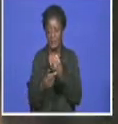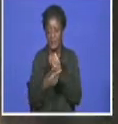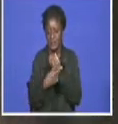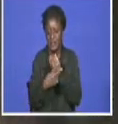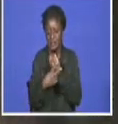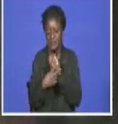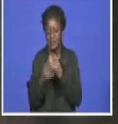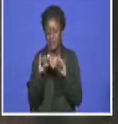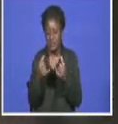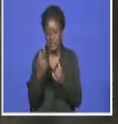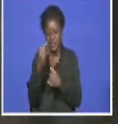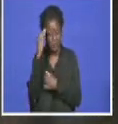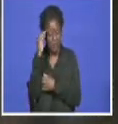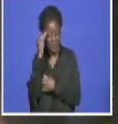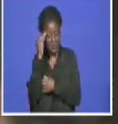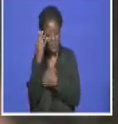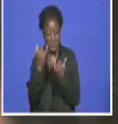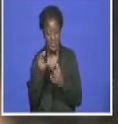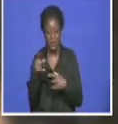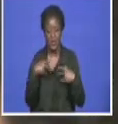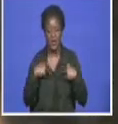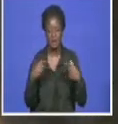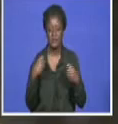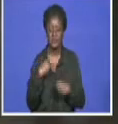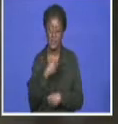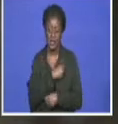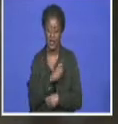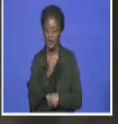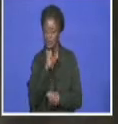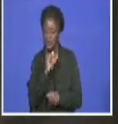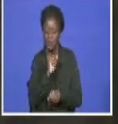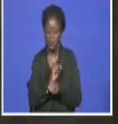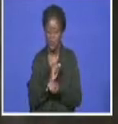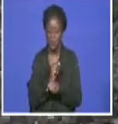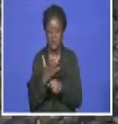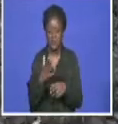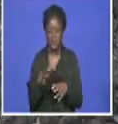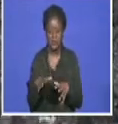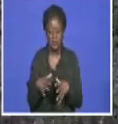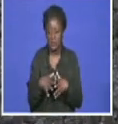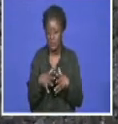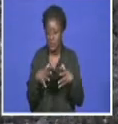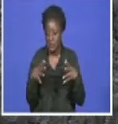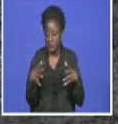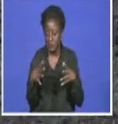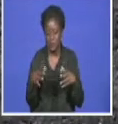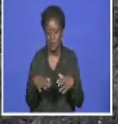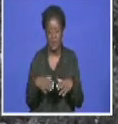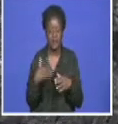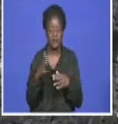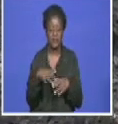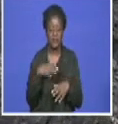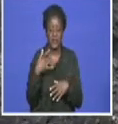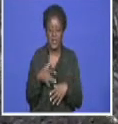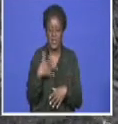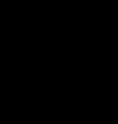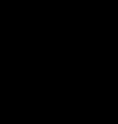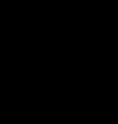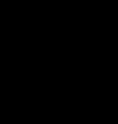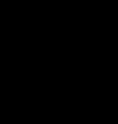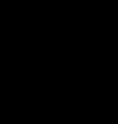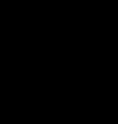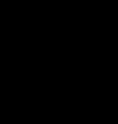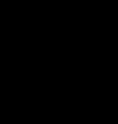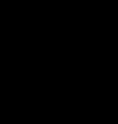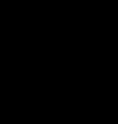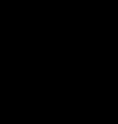then now you have staff unemployed. So it is an overwhelming feeling right now at this time. For the ZNS Network News, I'm Charles Fisher.